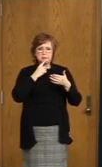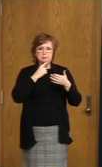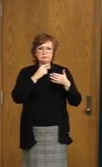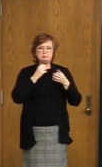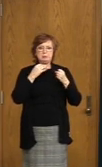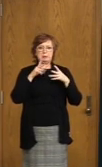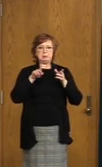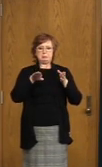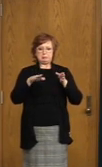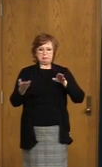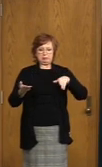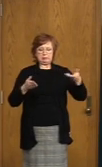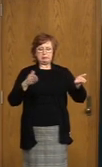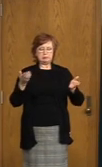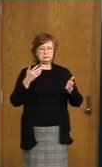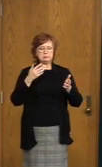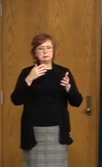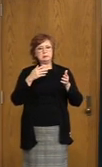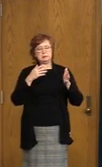following.